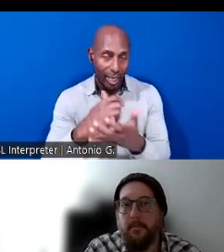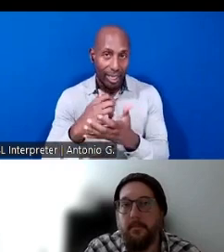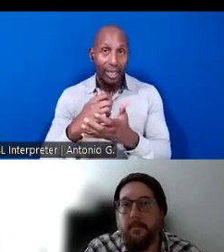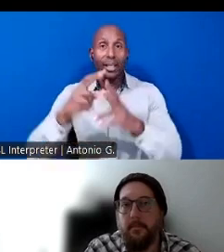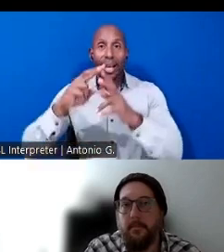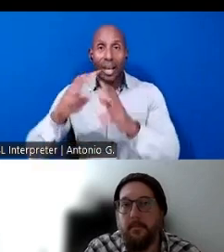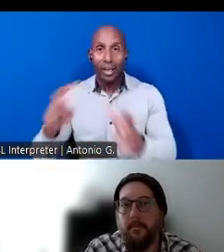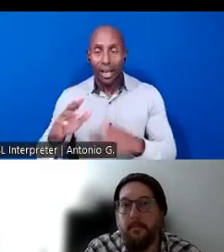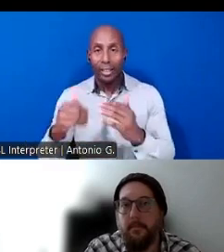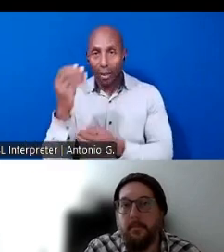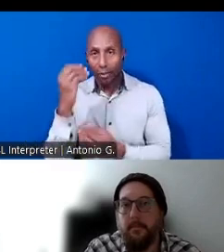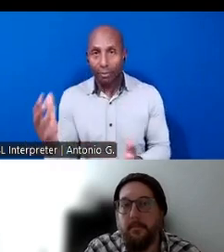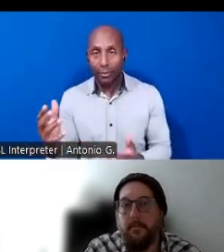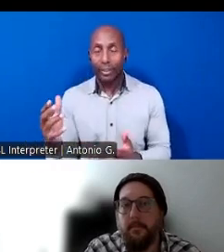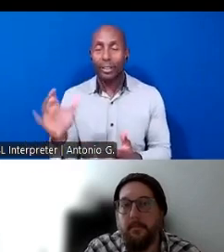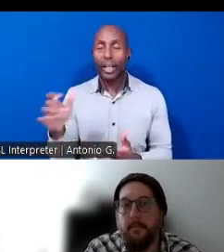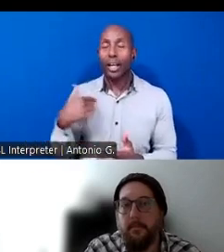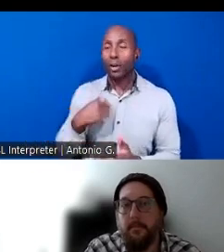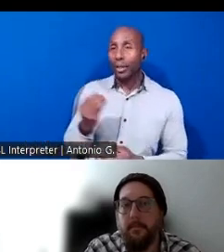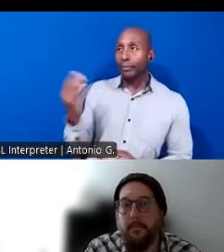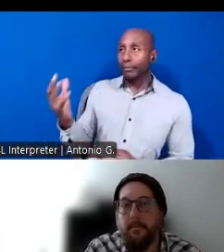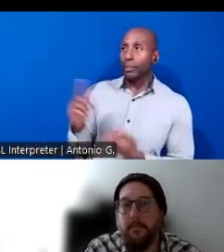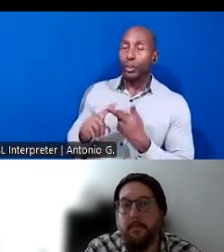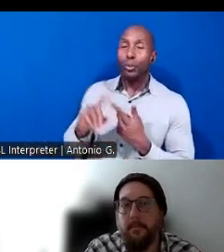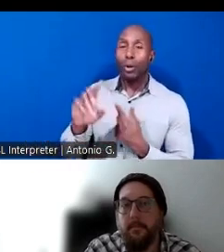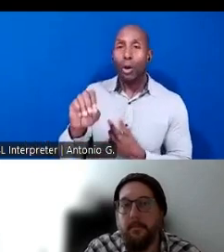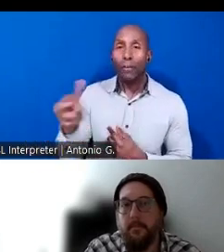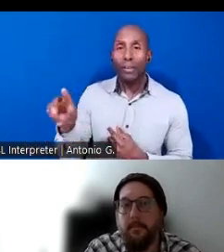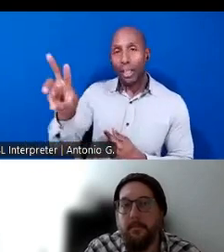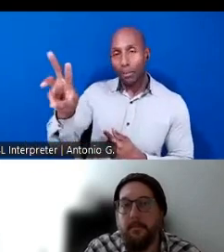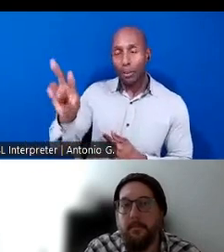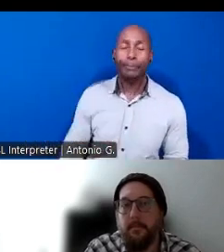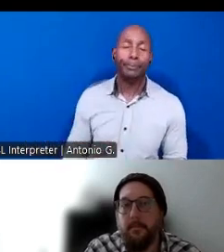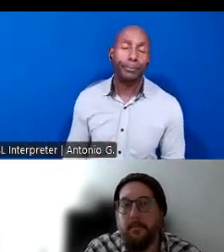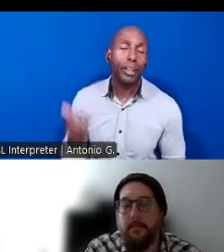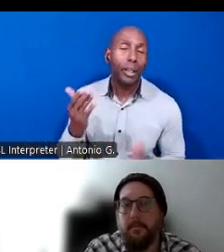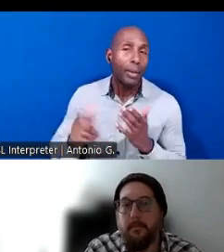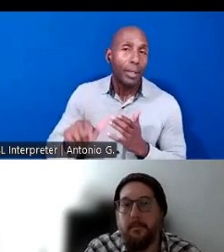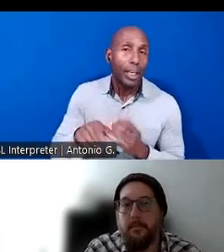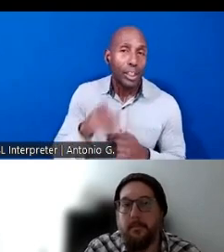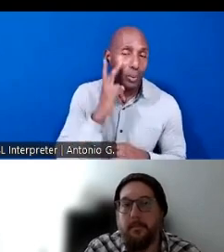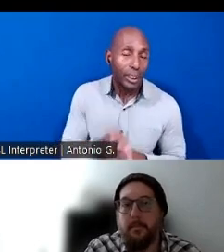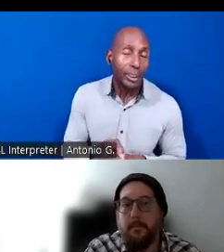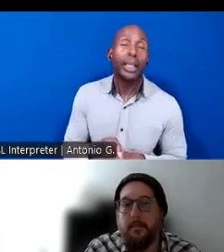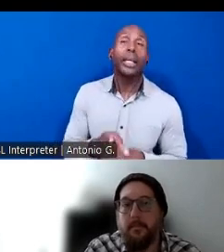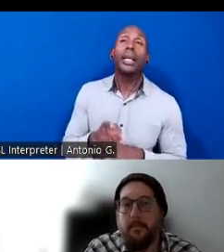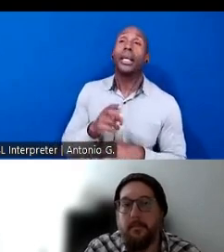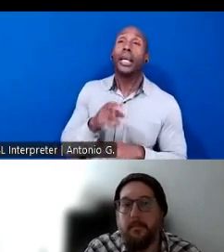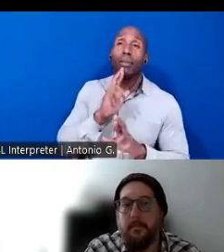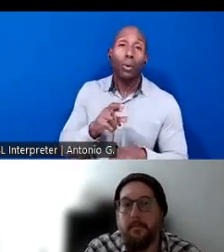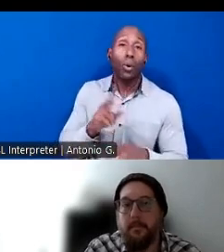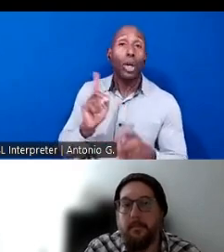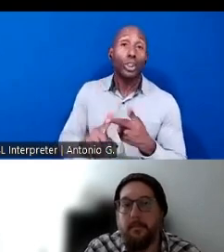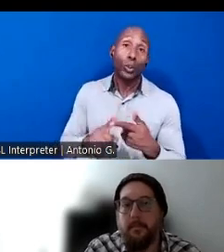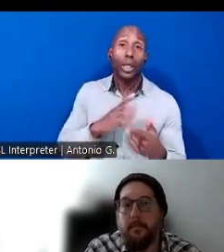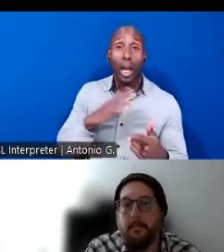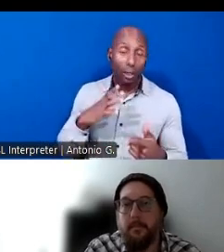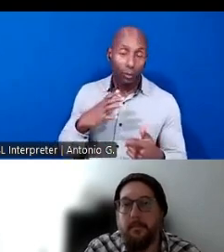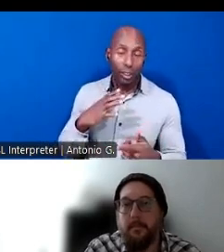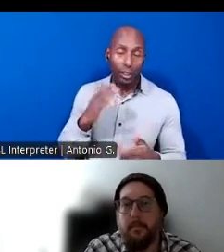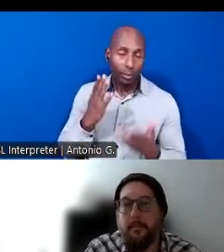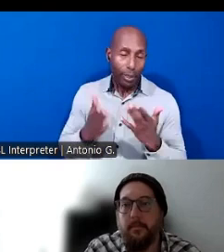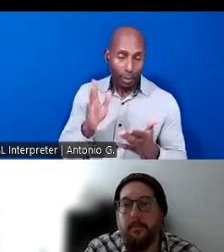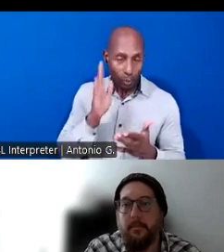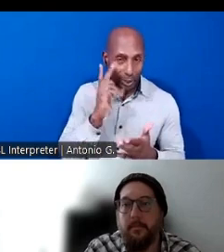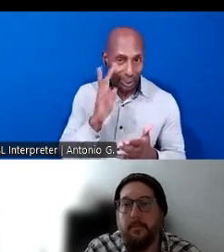OVW, and we report out on that. So you may see things like a report to Congress go by, and that was put together by